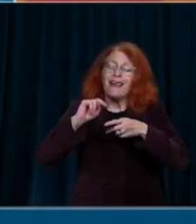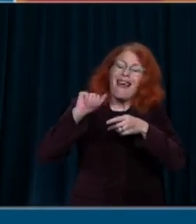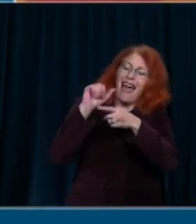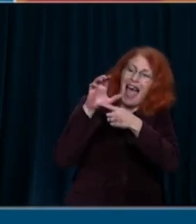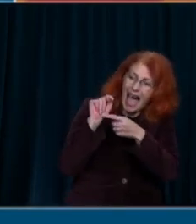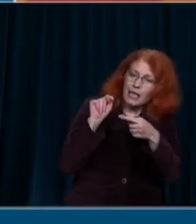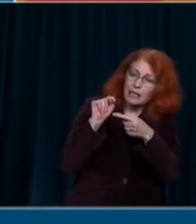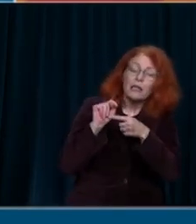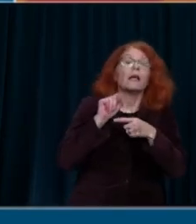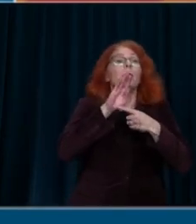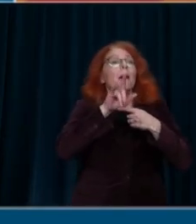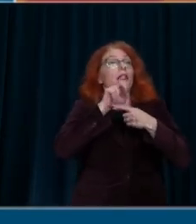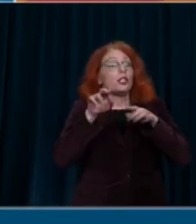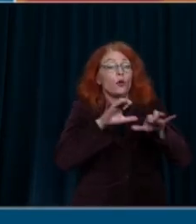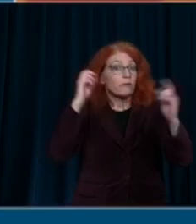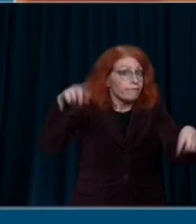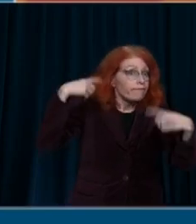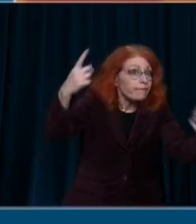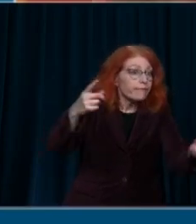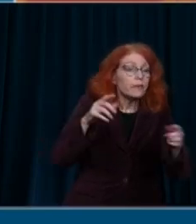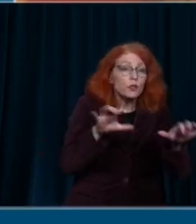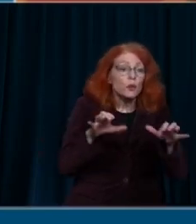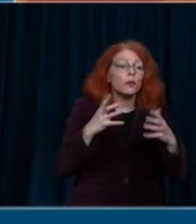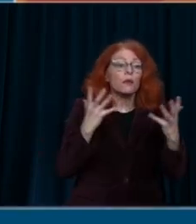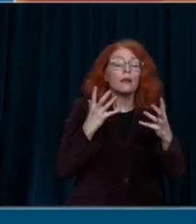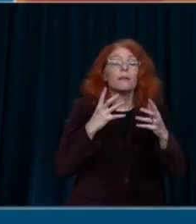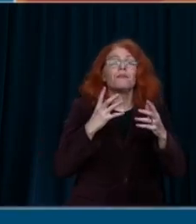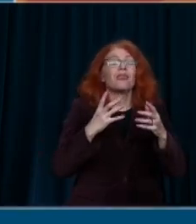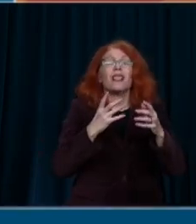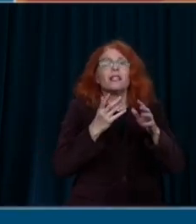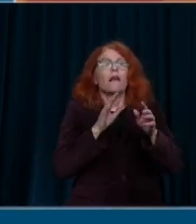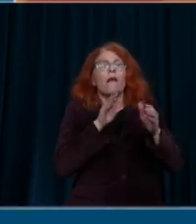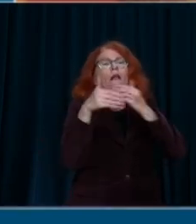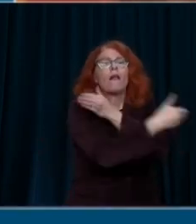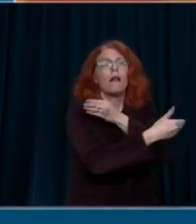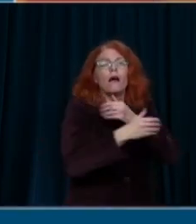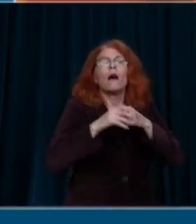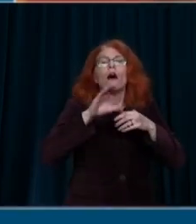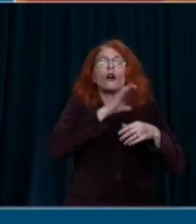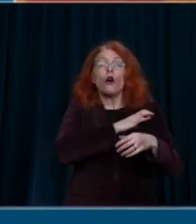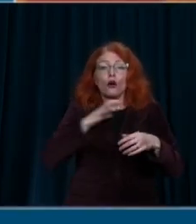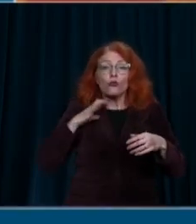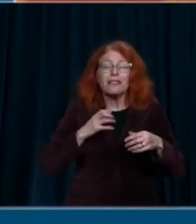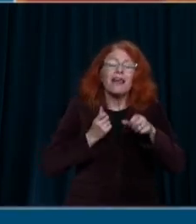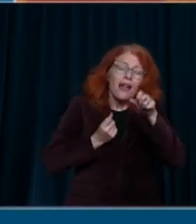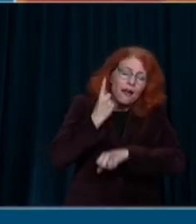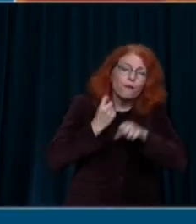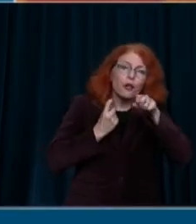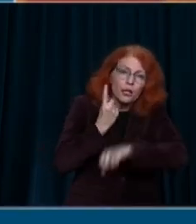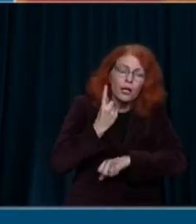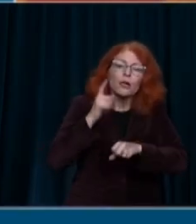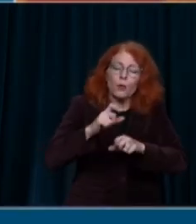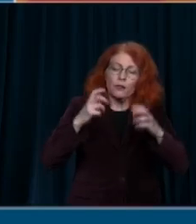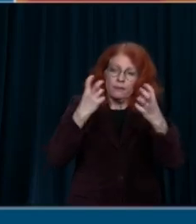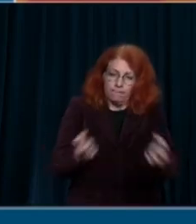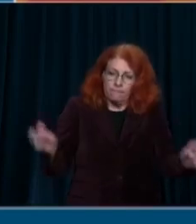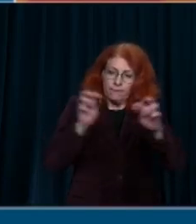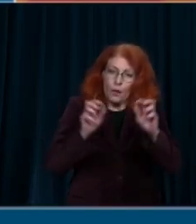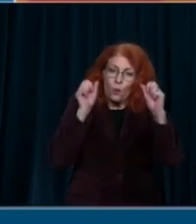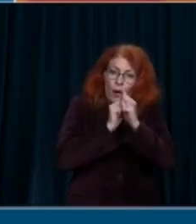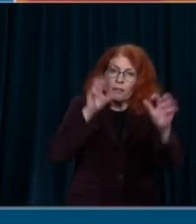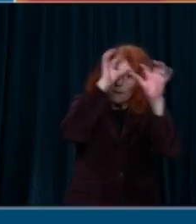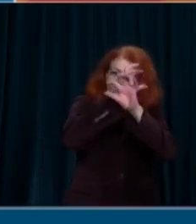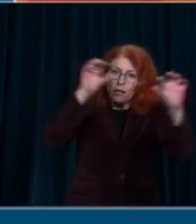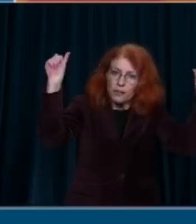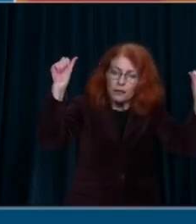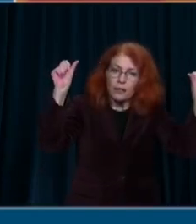things that Biden is doing and has done is that he's bypassed Congress. Congress every year annually is supposed to sit down with the President of the United